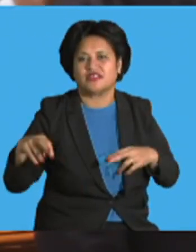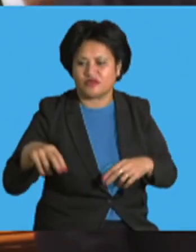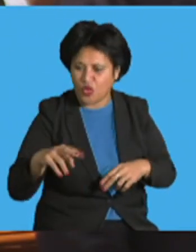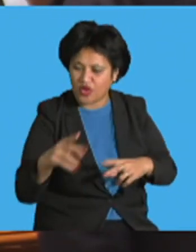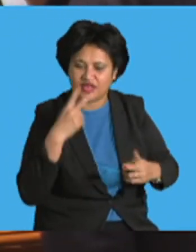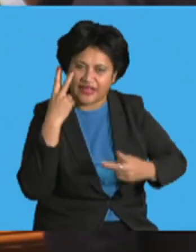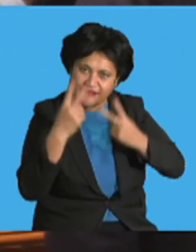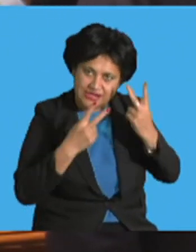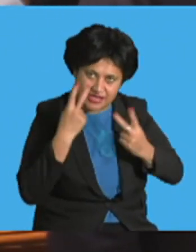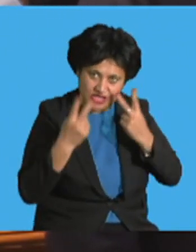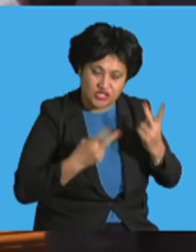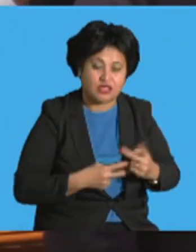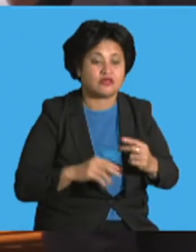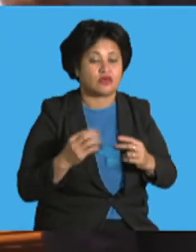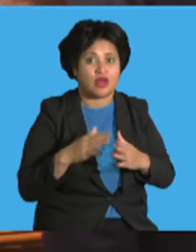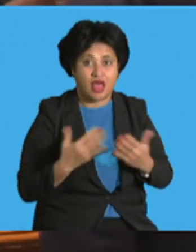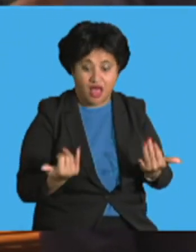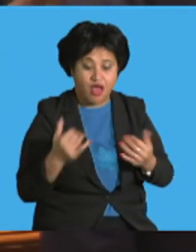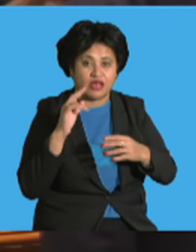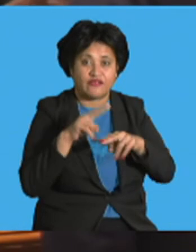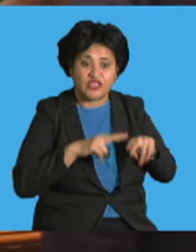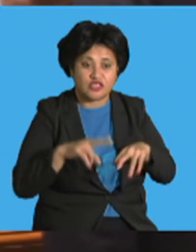Speaker, are progressively